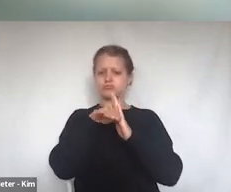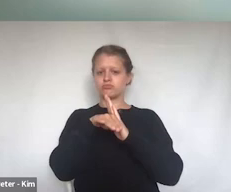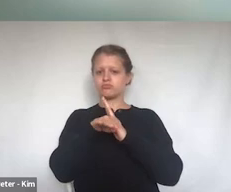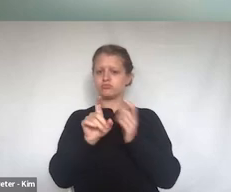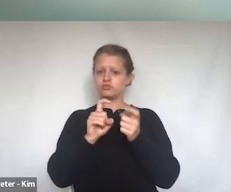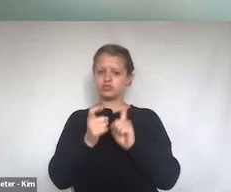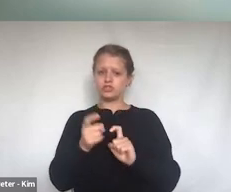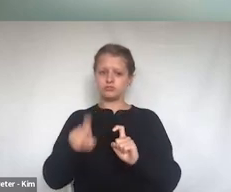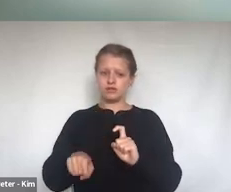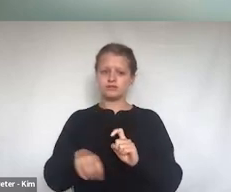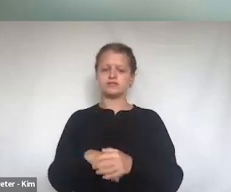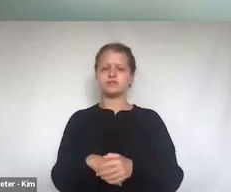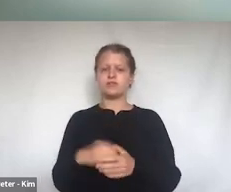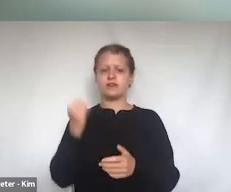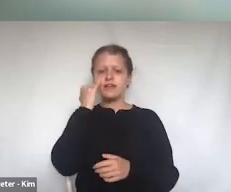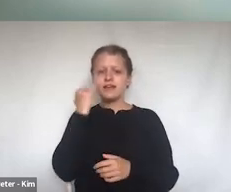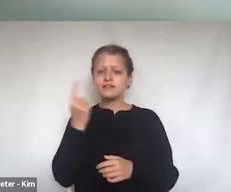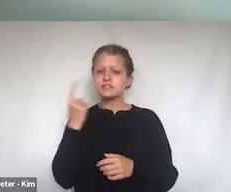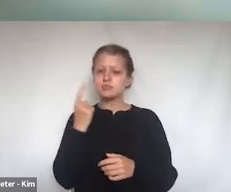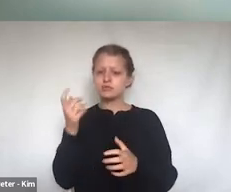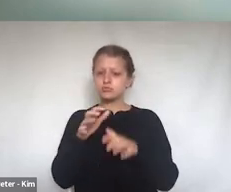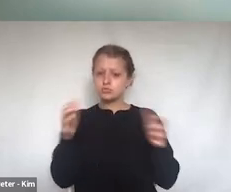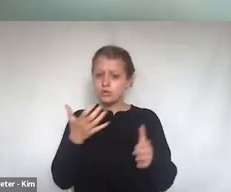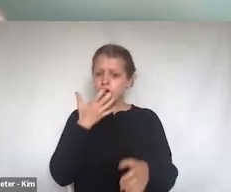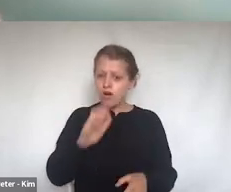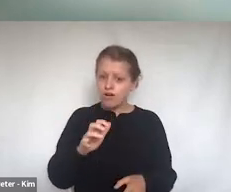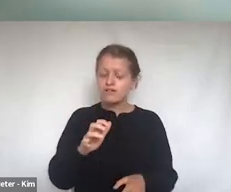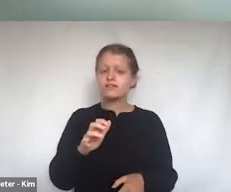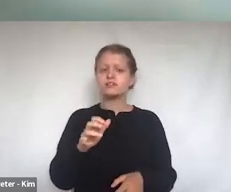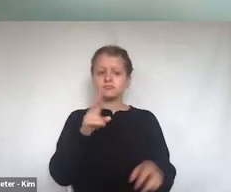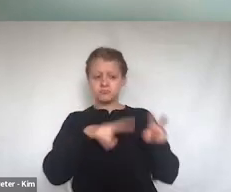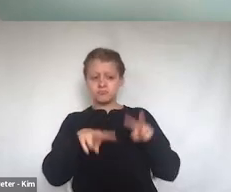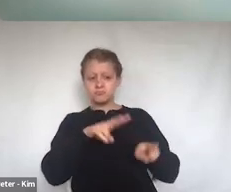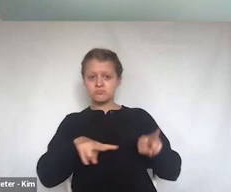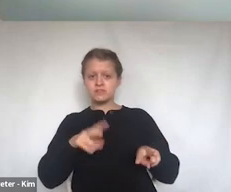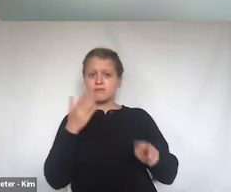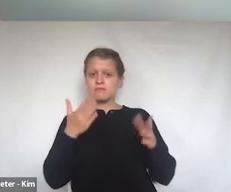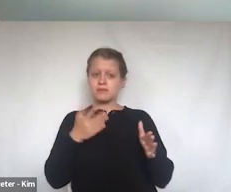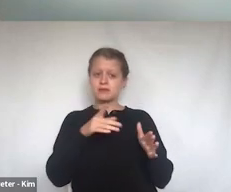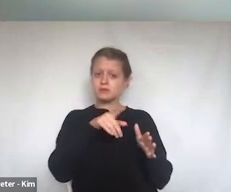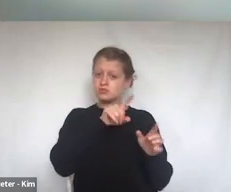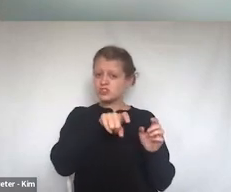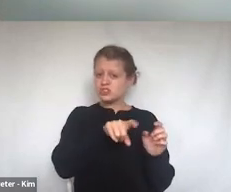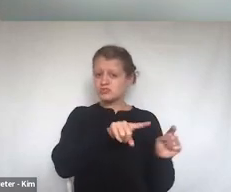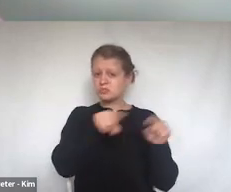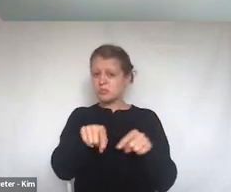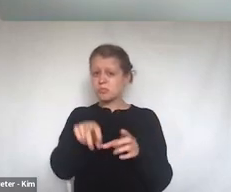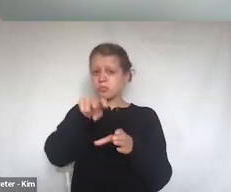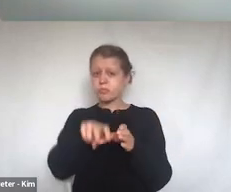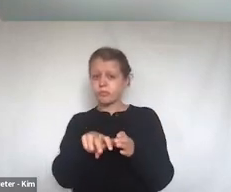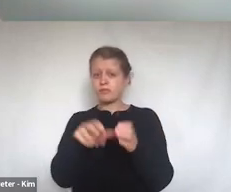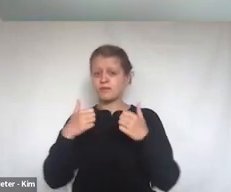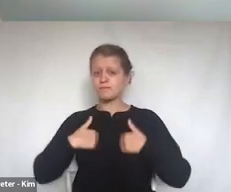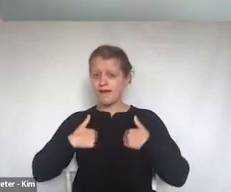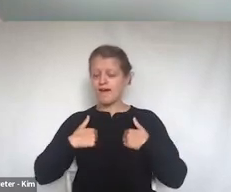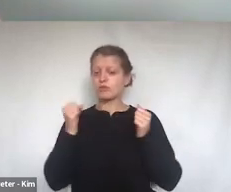is overheated, having some of those signs of heat illness that I described, taking steps like a cool bath is probably a good measure. Trying to do